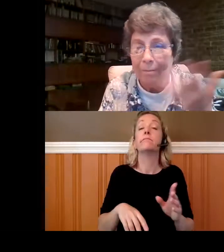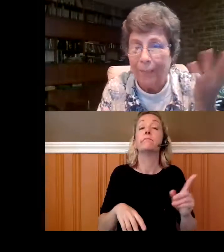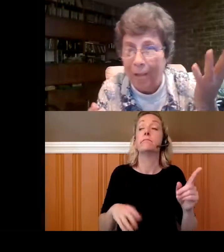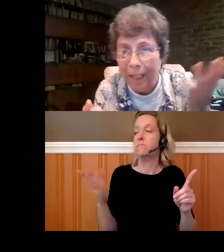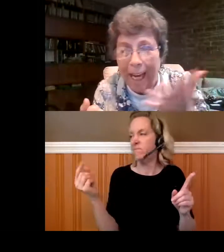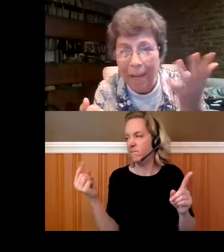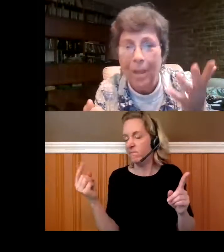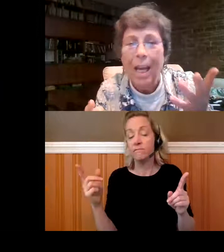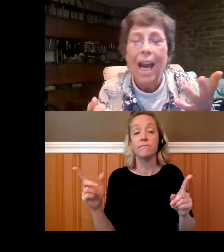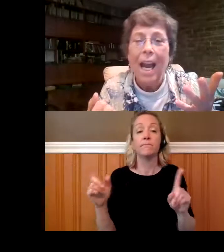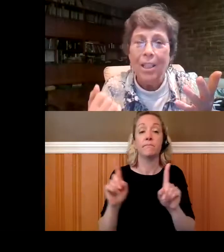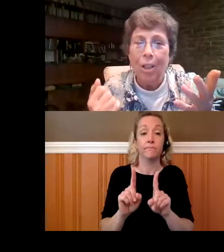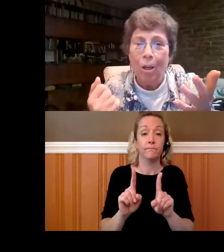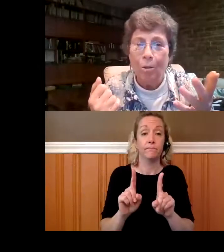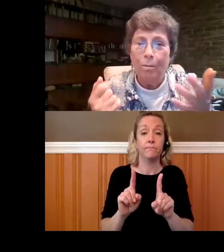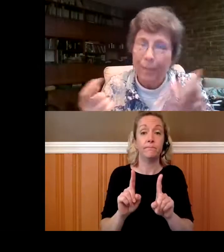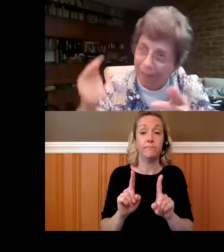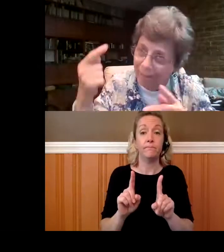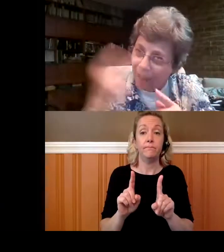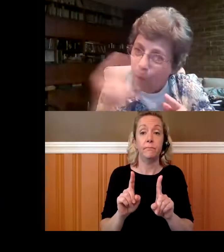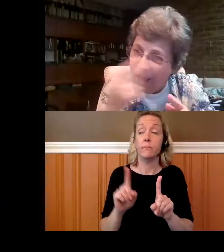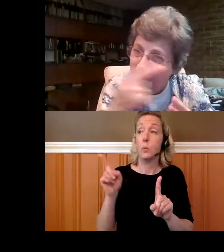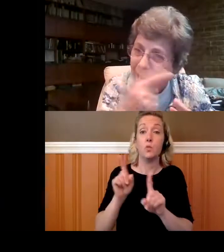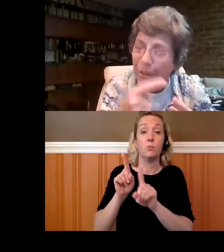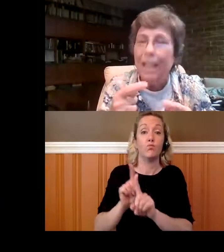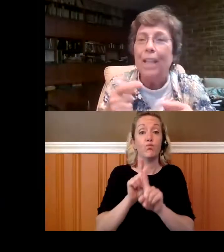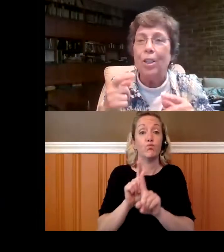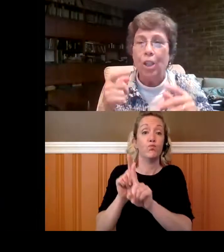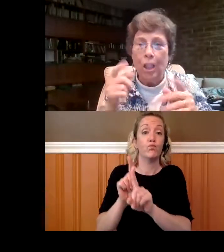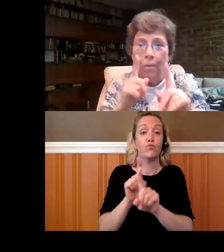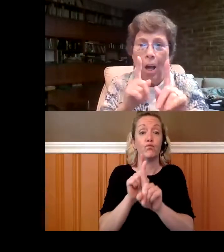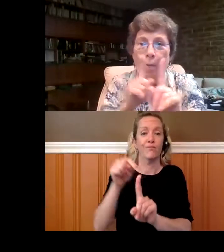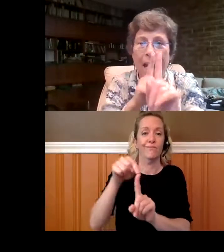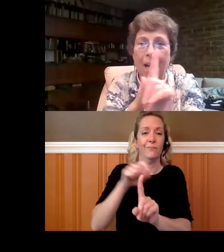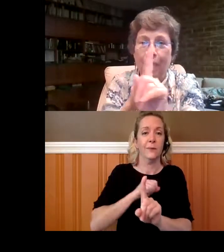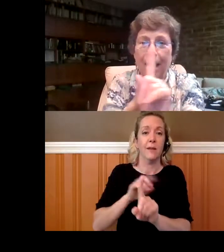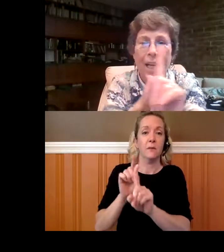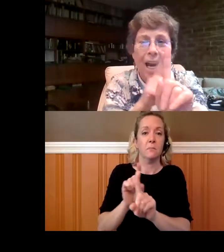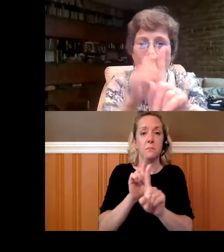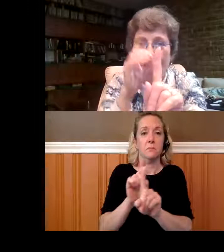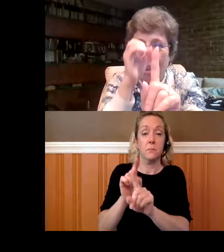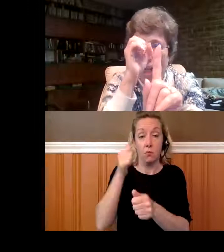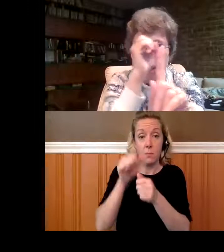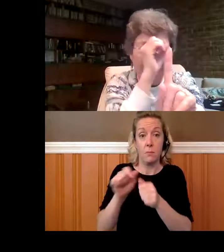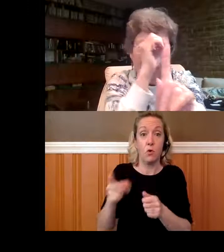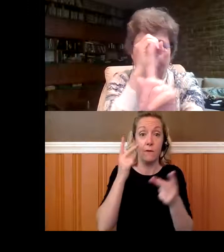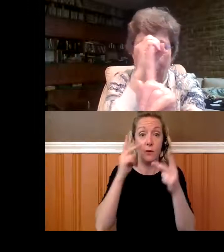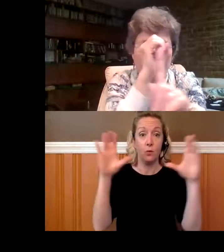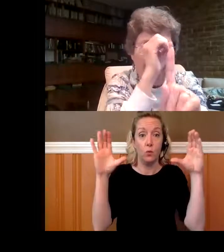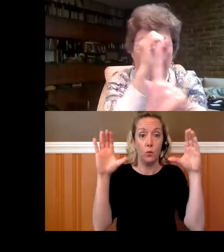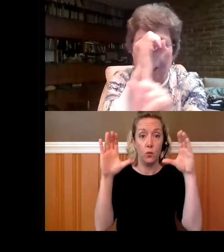so they pointed to Henry, and so she's following Henry, and she's got this little visual field. And so after a while, she lost